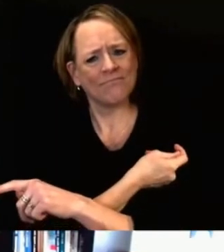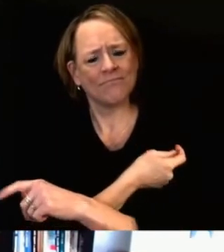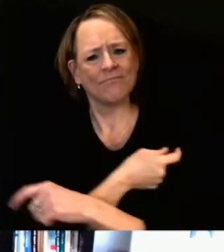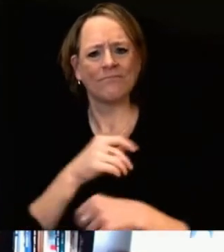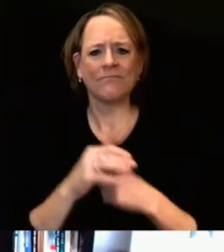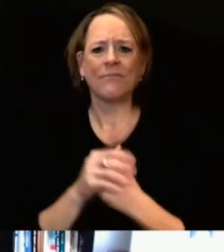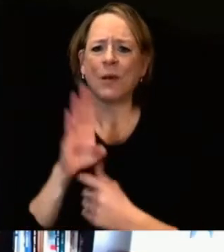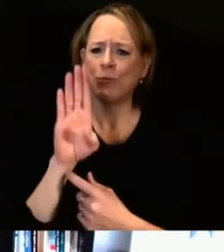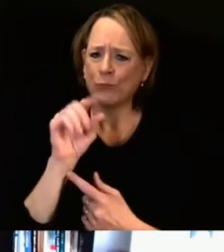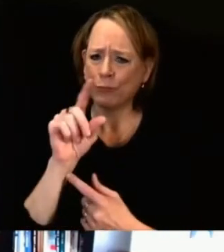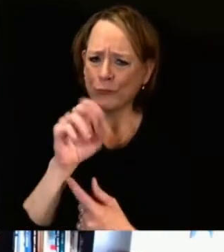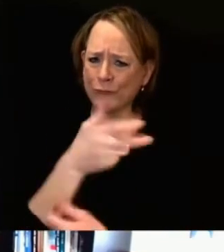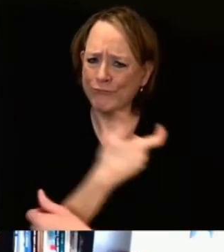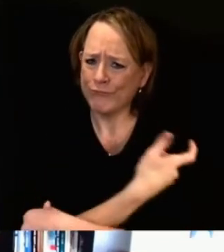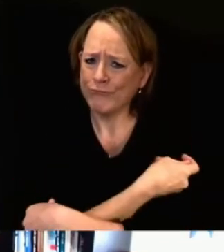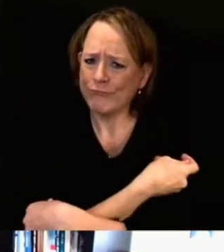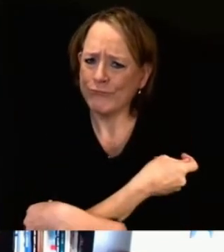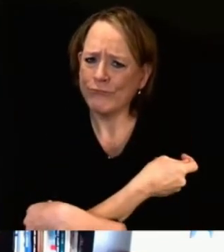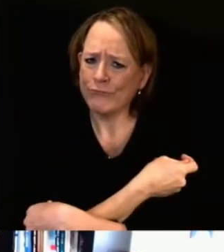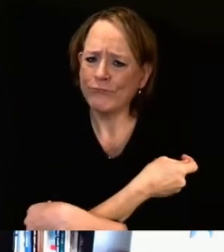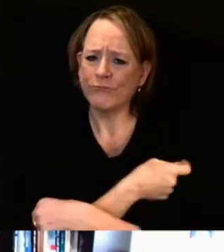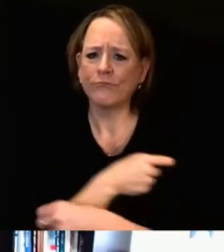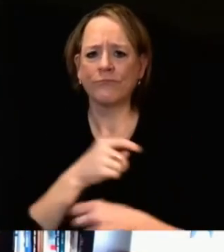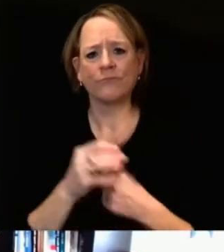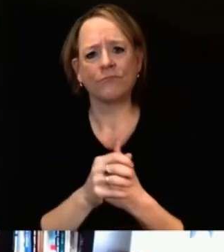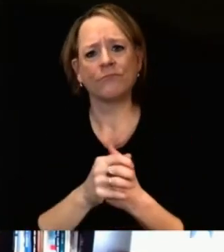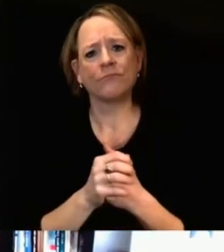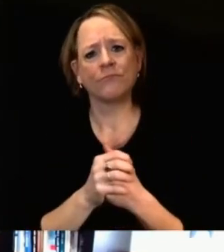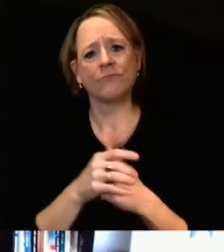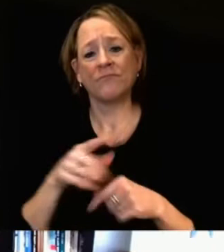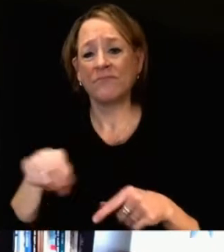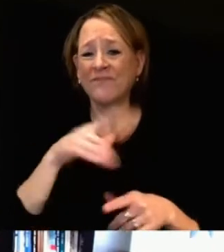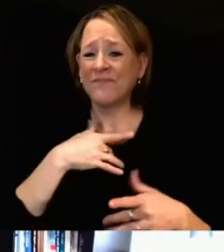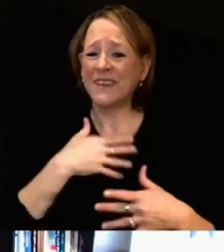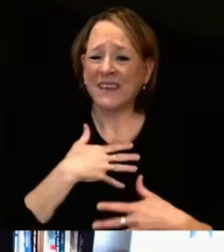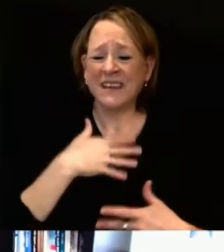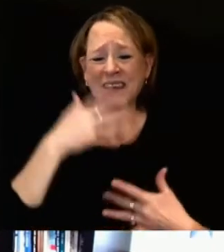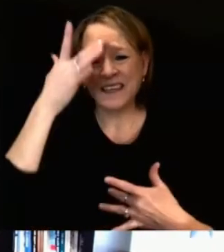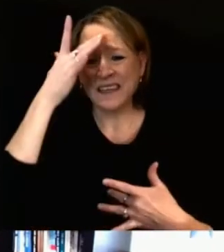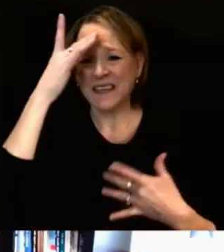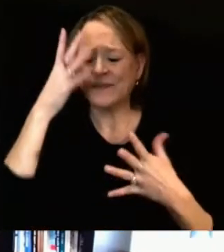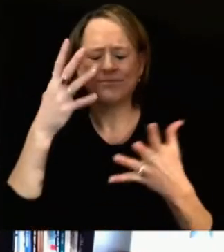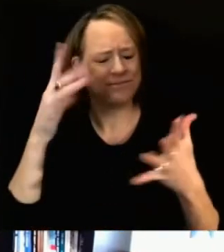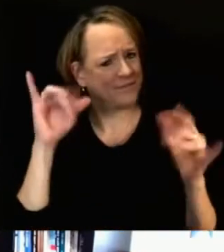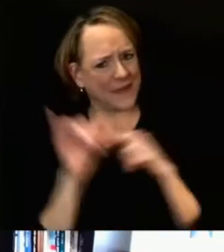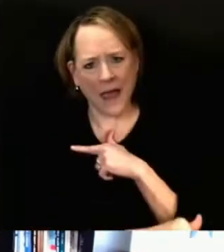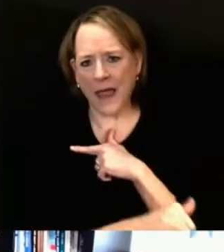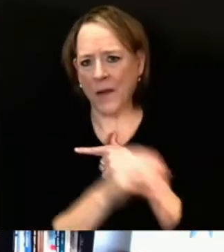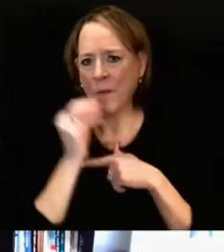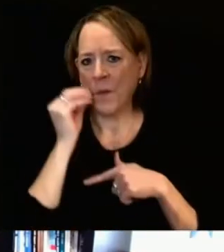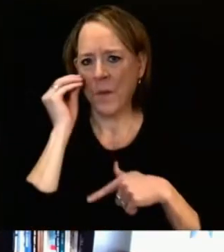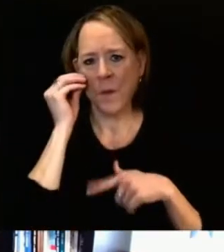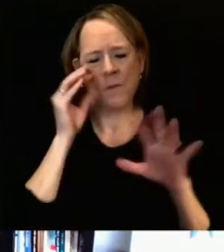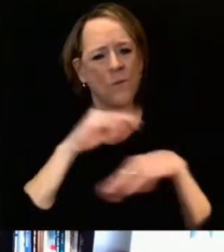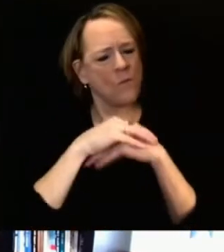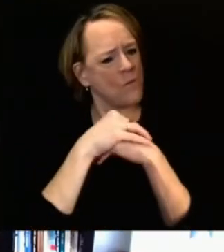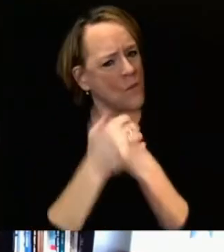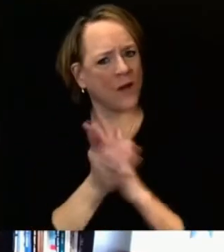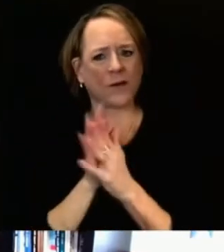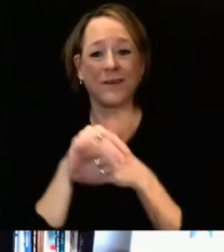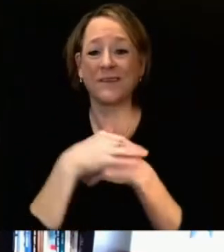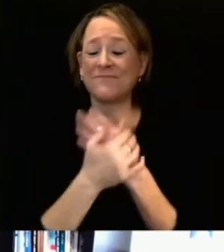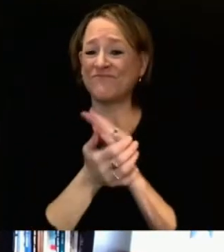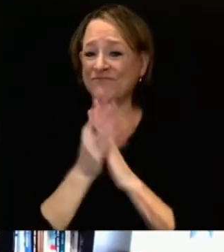eligible, staying home if you're feeling sick, washing your hands frequently, and if you're